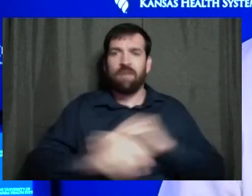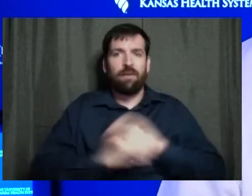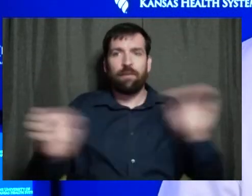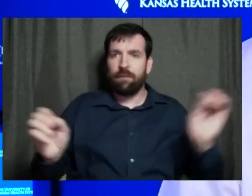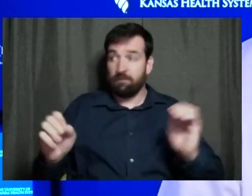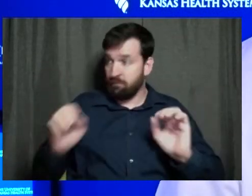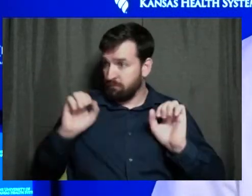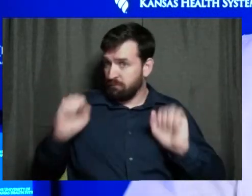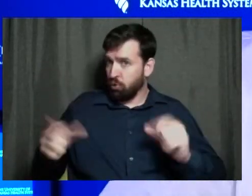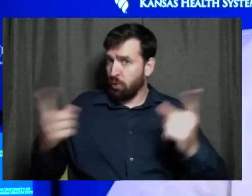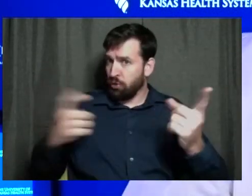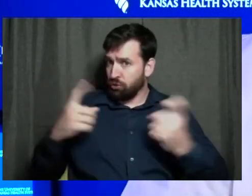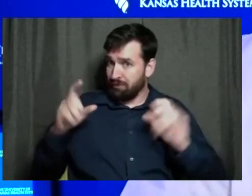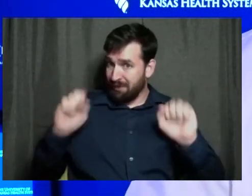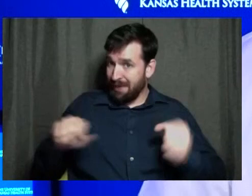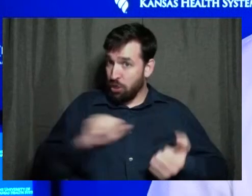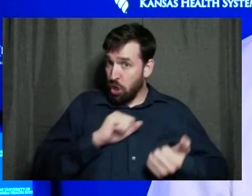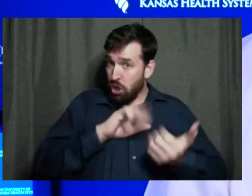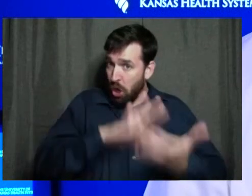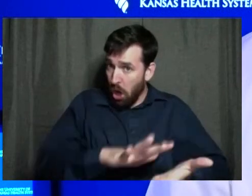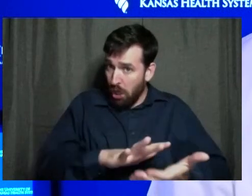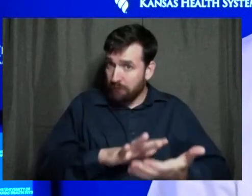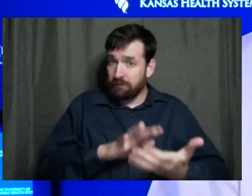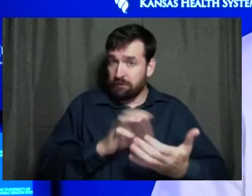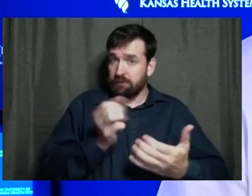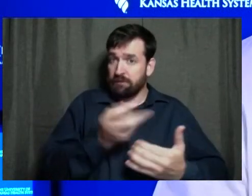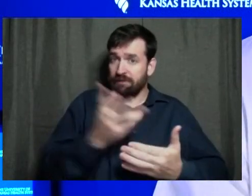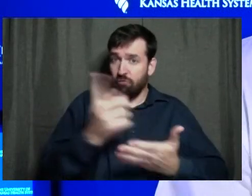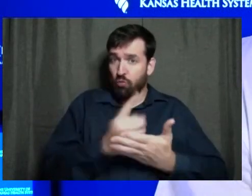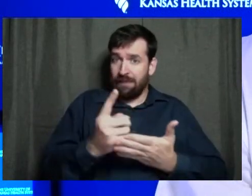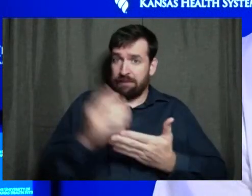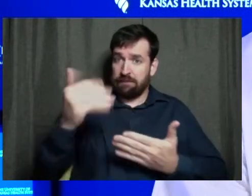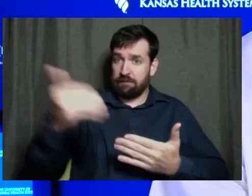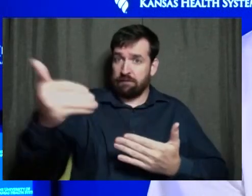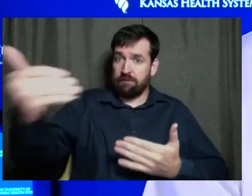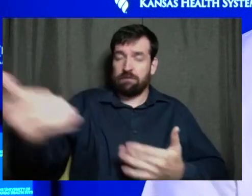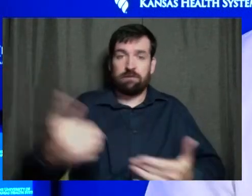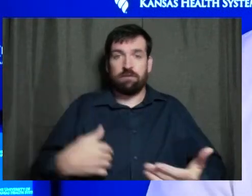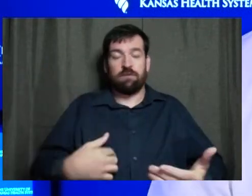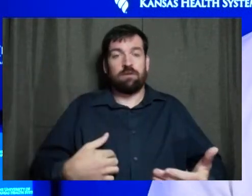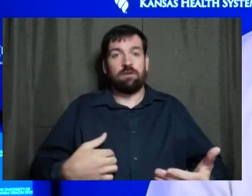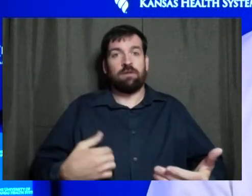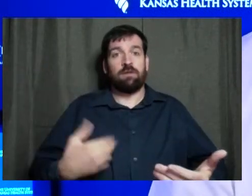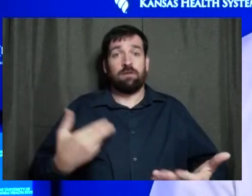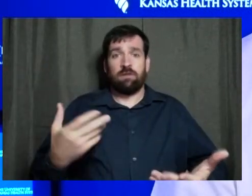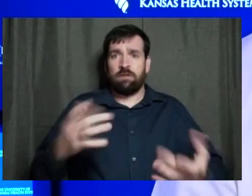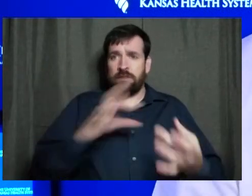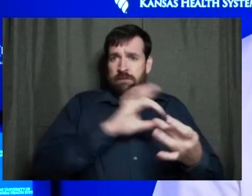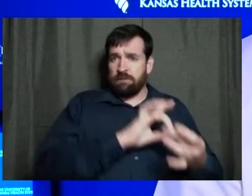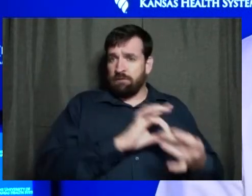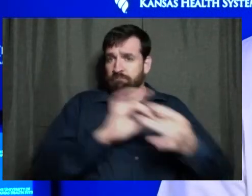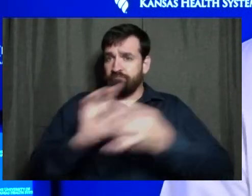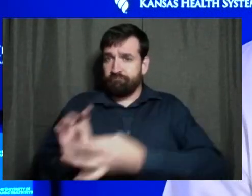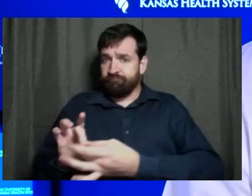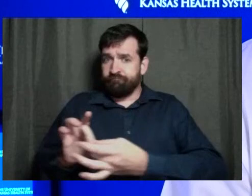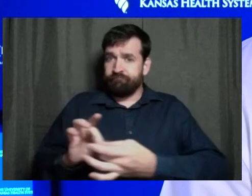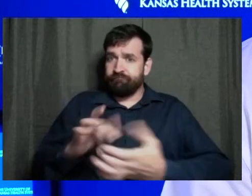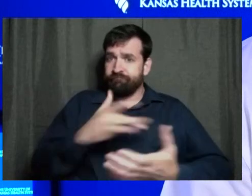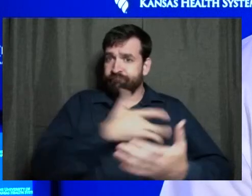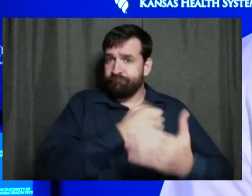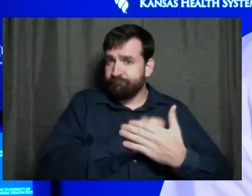cause palpitations weeks after the vaccination? So I don't know that there's really an association or a relationship between either of